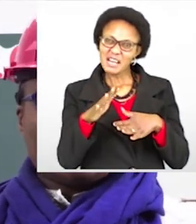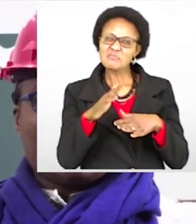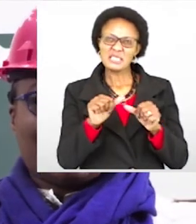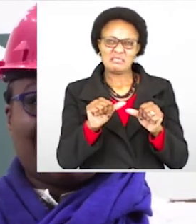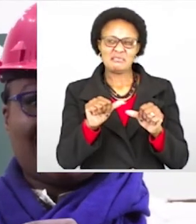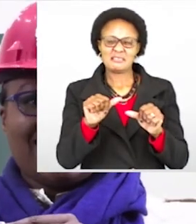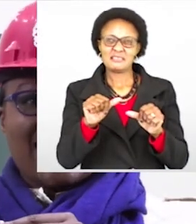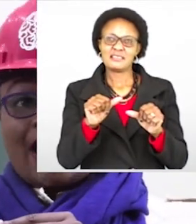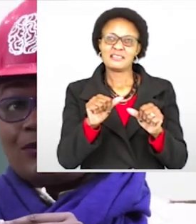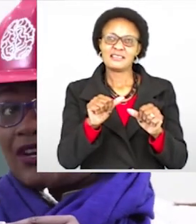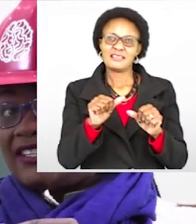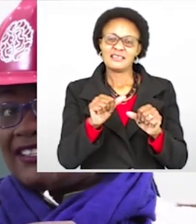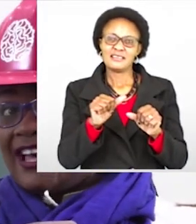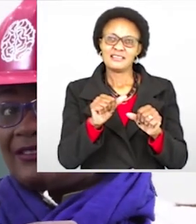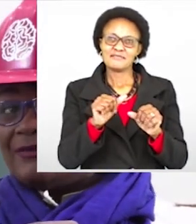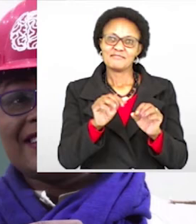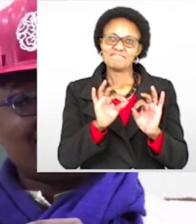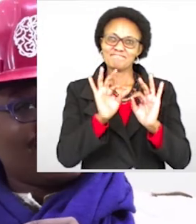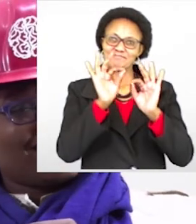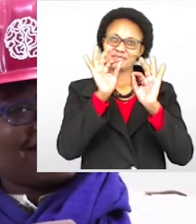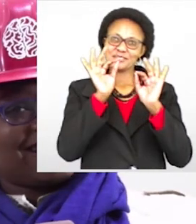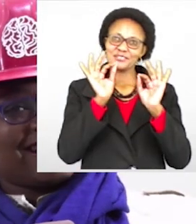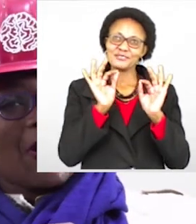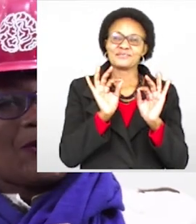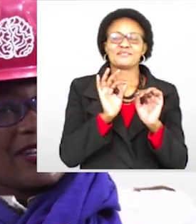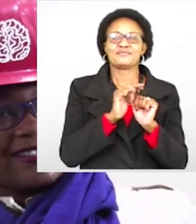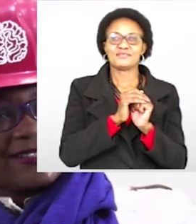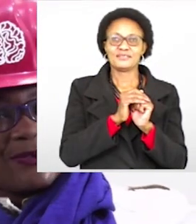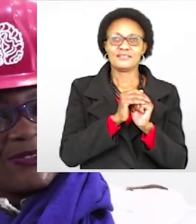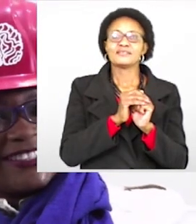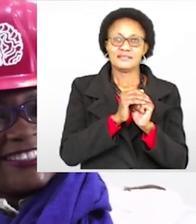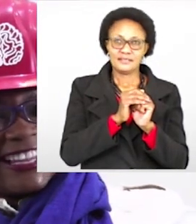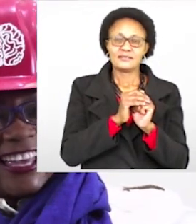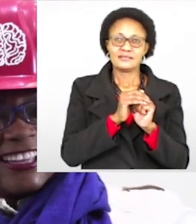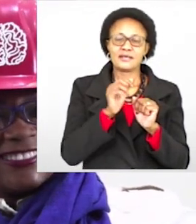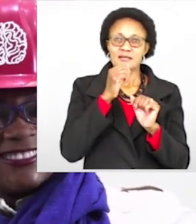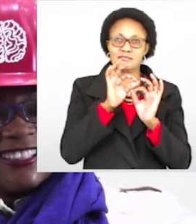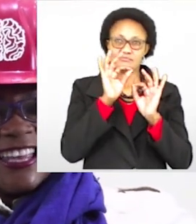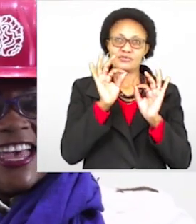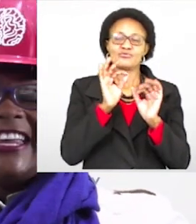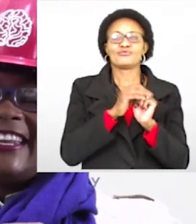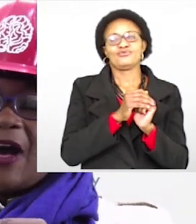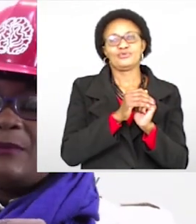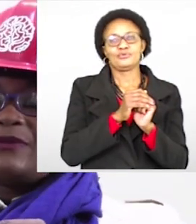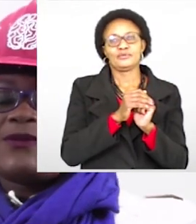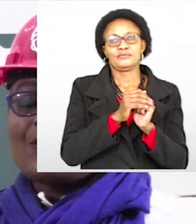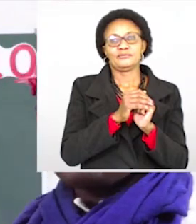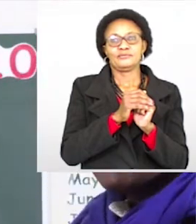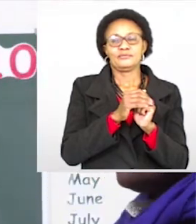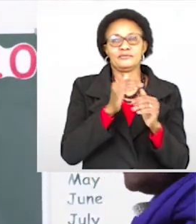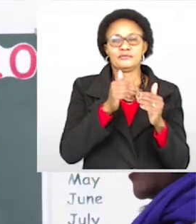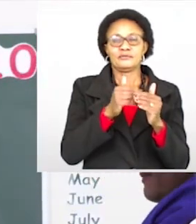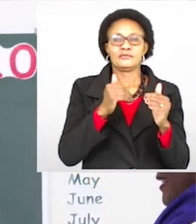And here it is. I'm not yet done, but at least you can see what it's supposed to look like. Now,